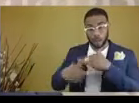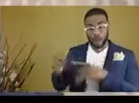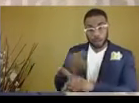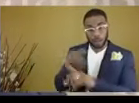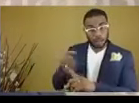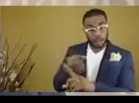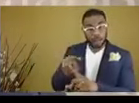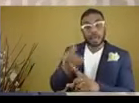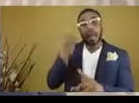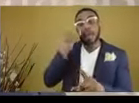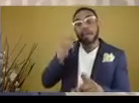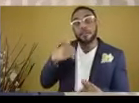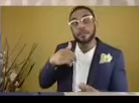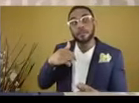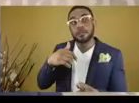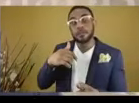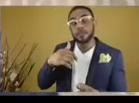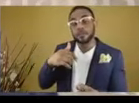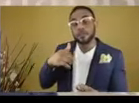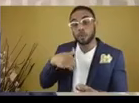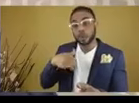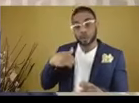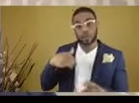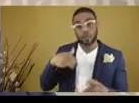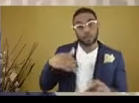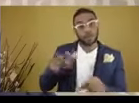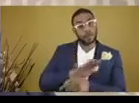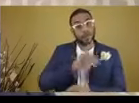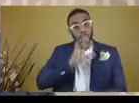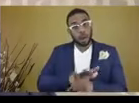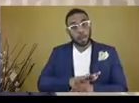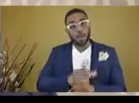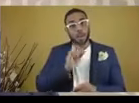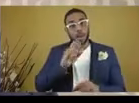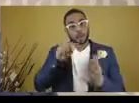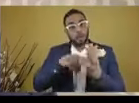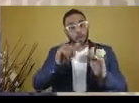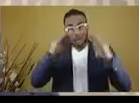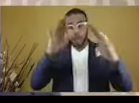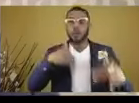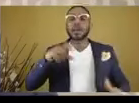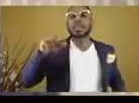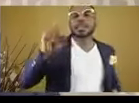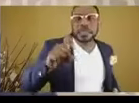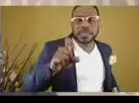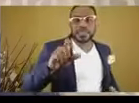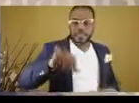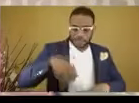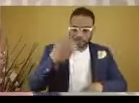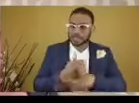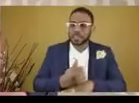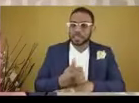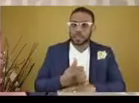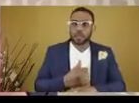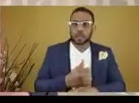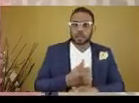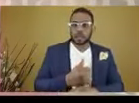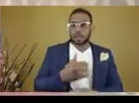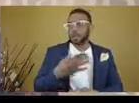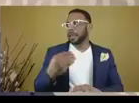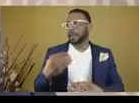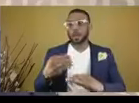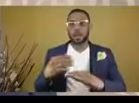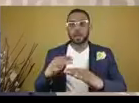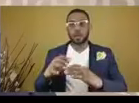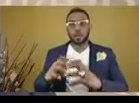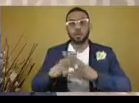if we fulfill the promise of affordable housing, we need to instill and